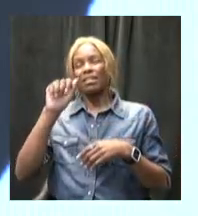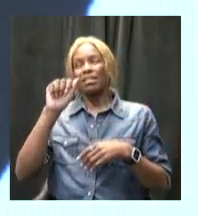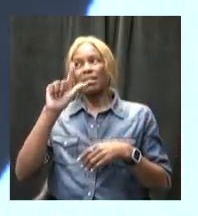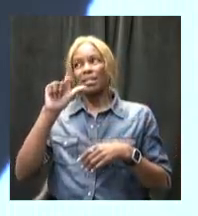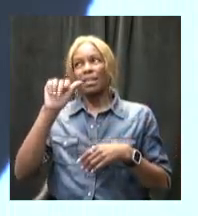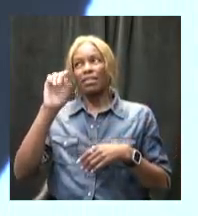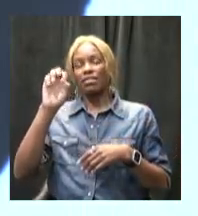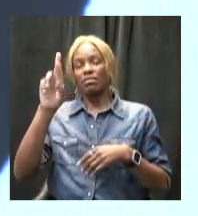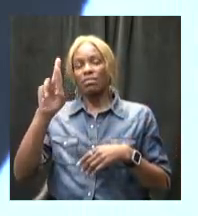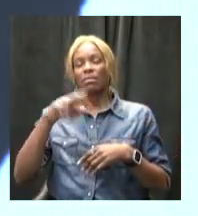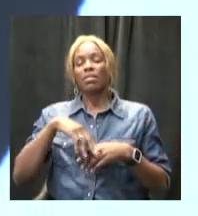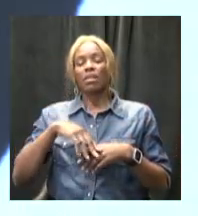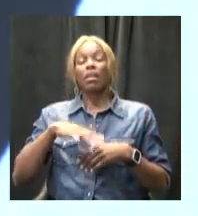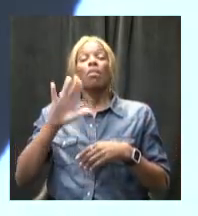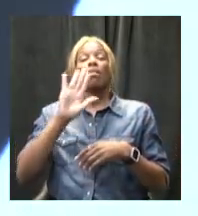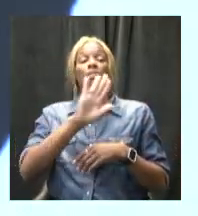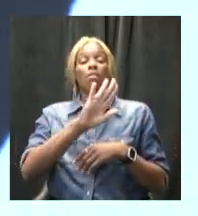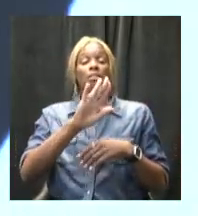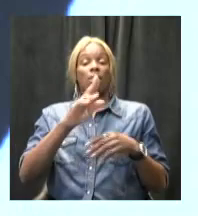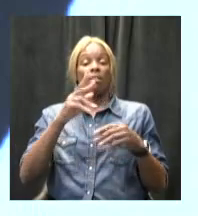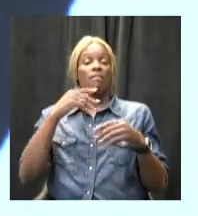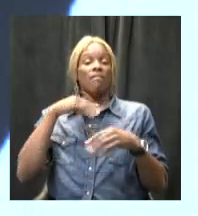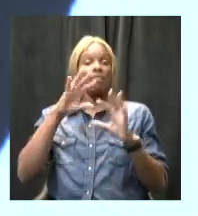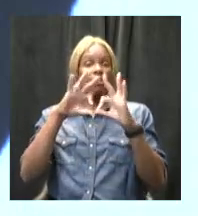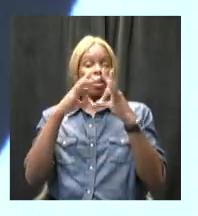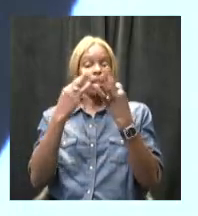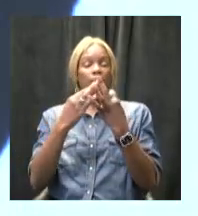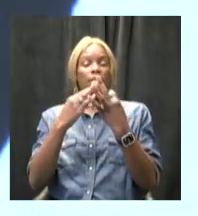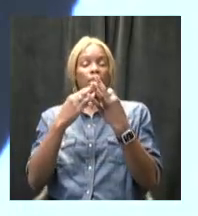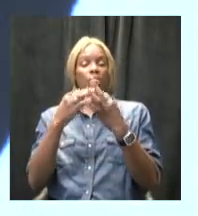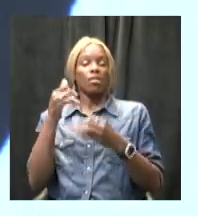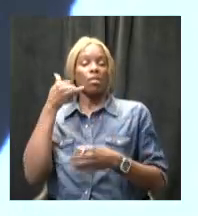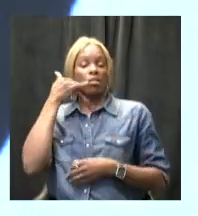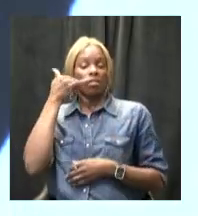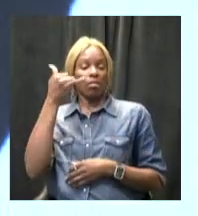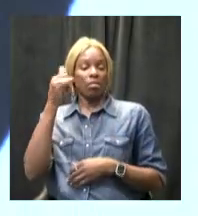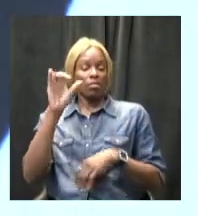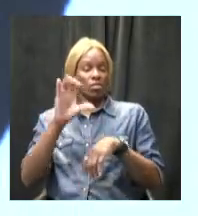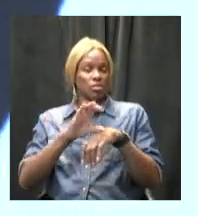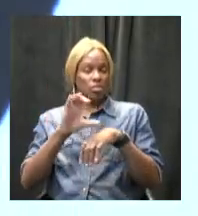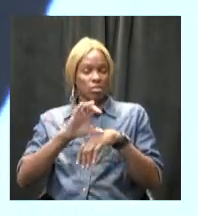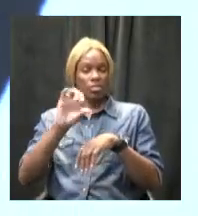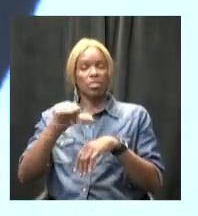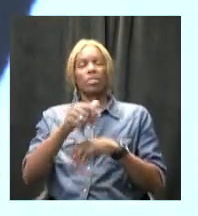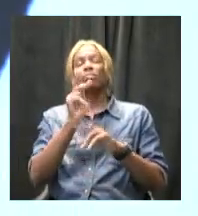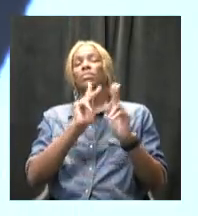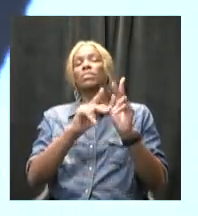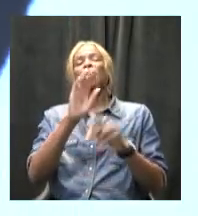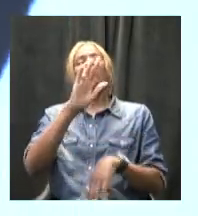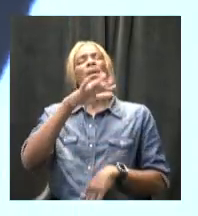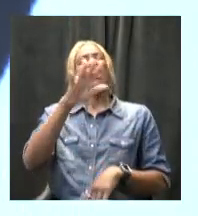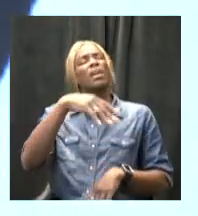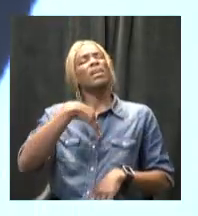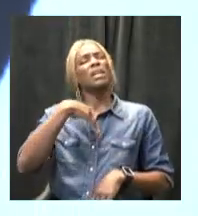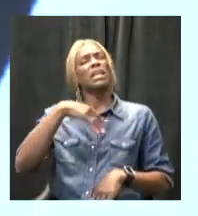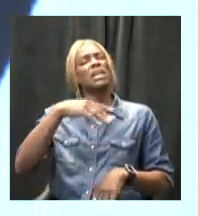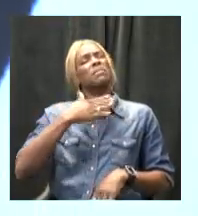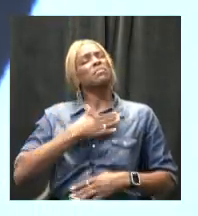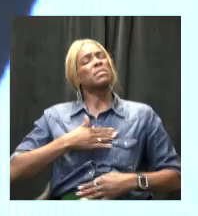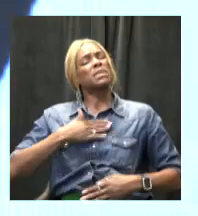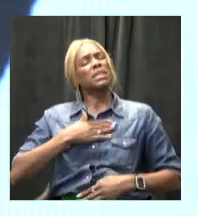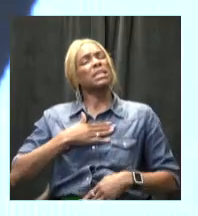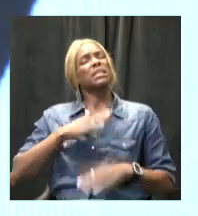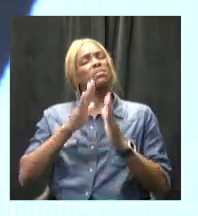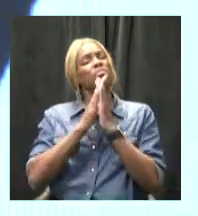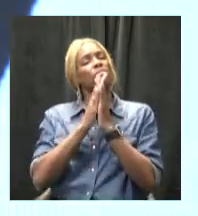would ventilate her, her family would begin to reach out to the church and reach out to others and say, listen, would you please pray for